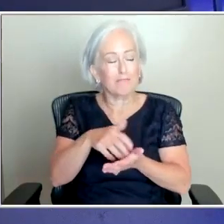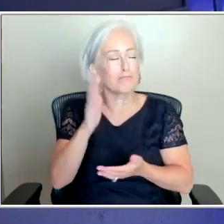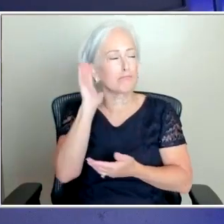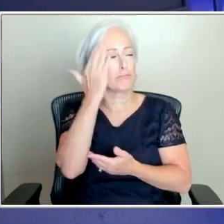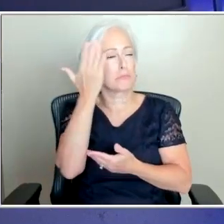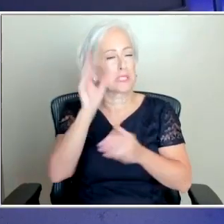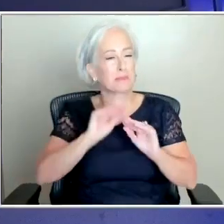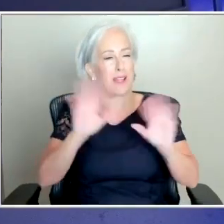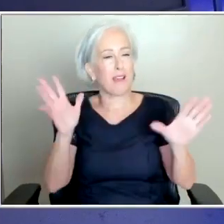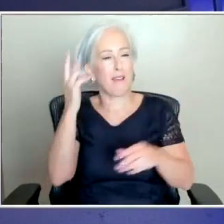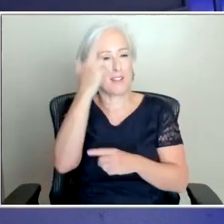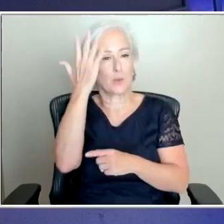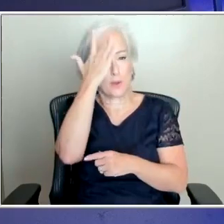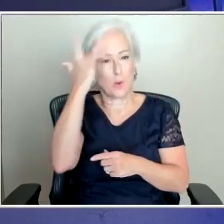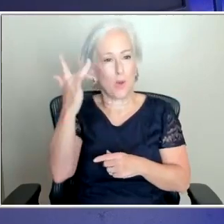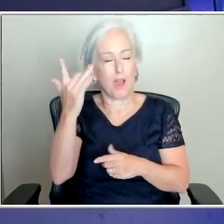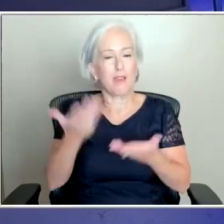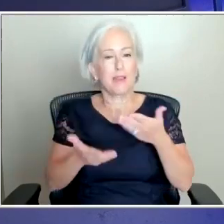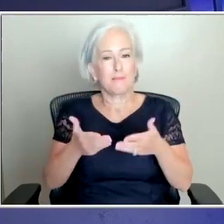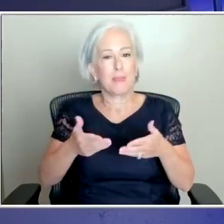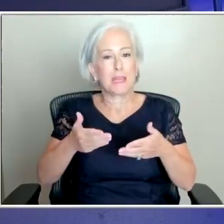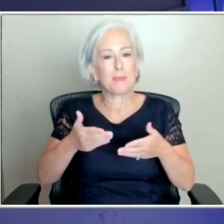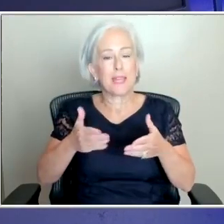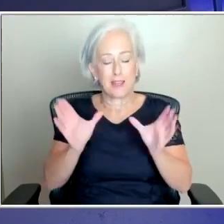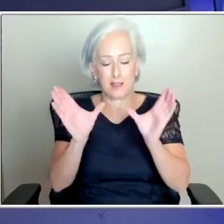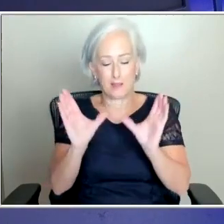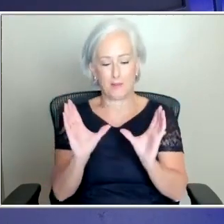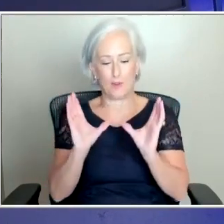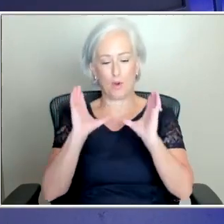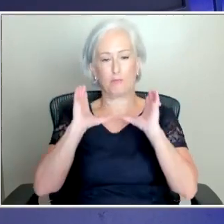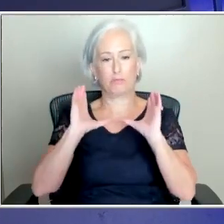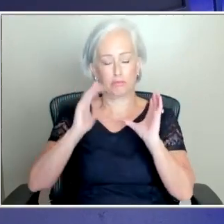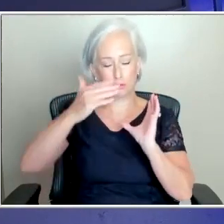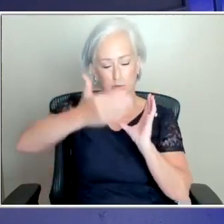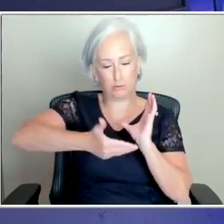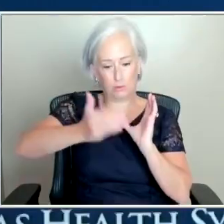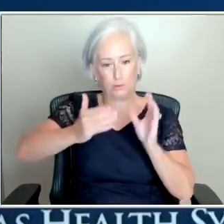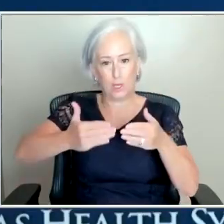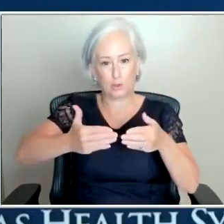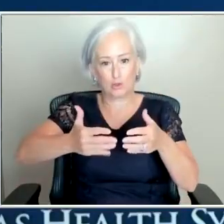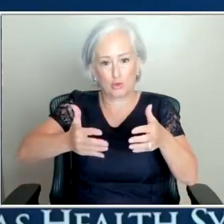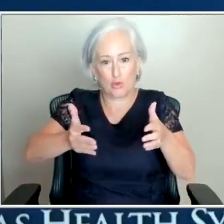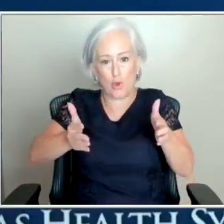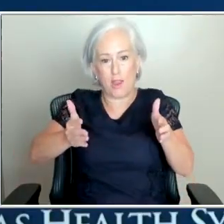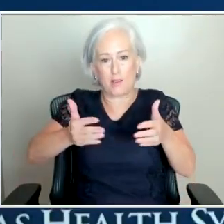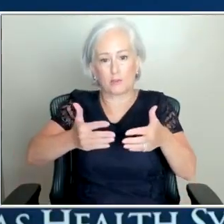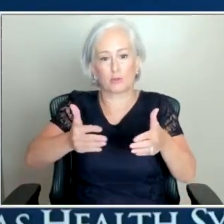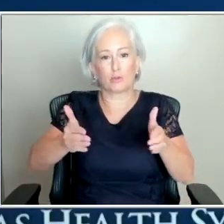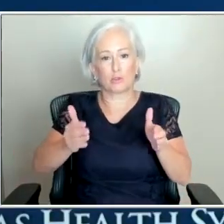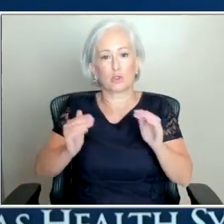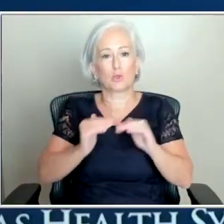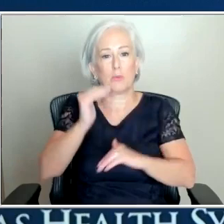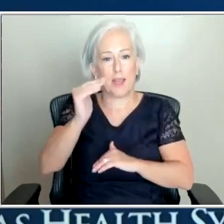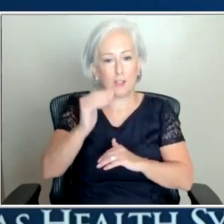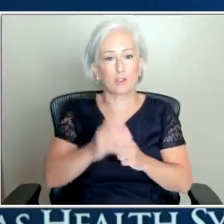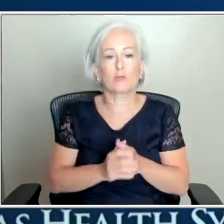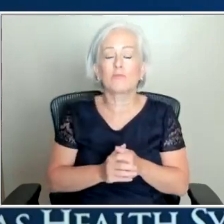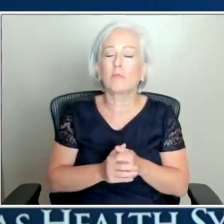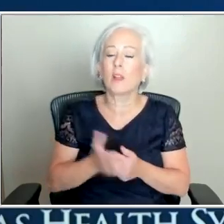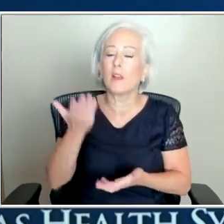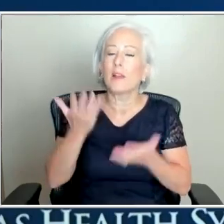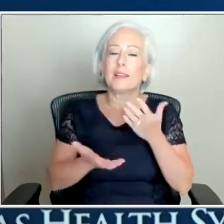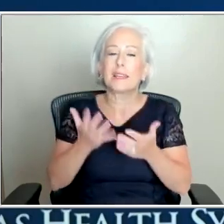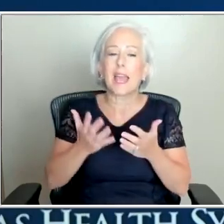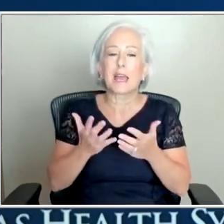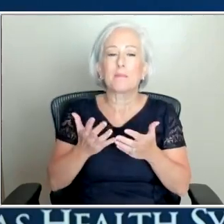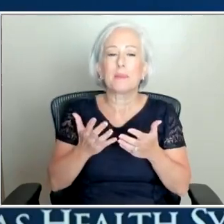have a stretched out pelvic floor. So what are some of those other reasons that you mentioned? So other reasons can be connective tissue disorders. If somebody has asthma